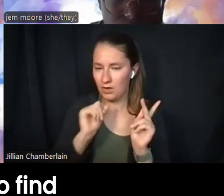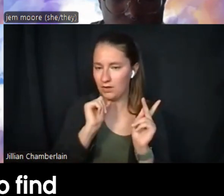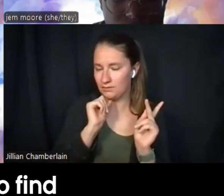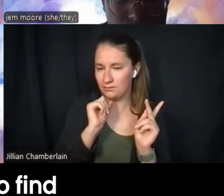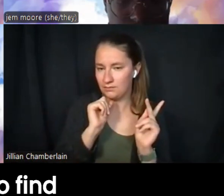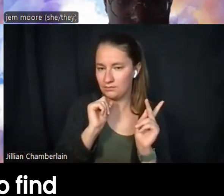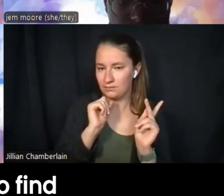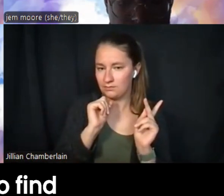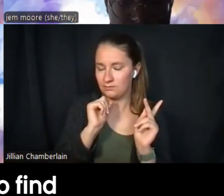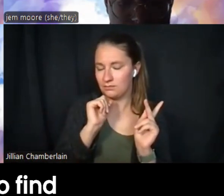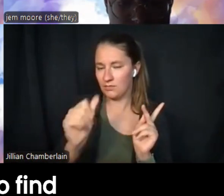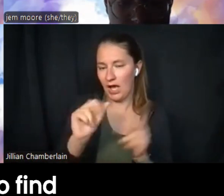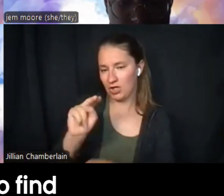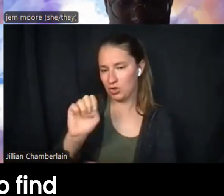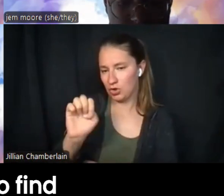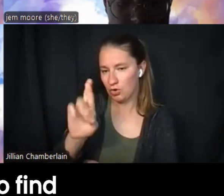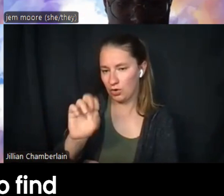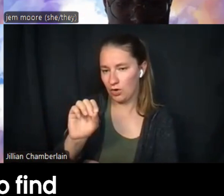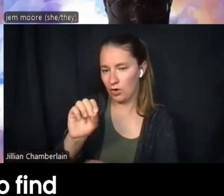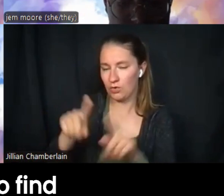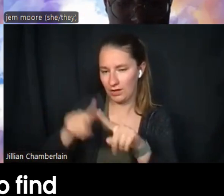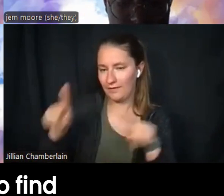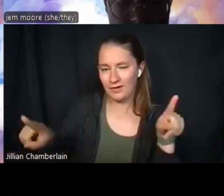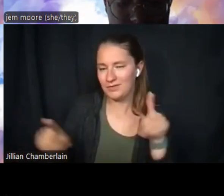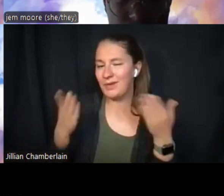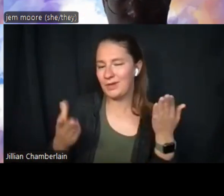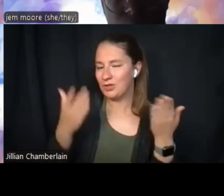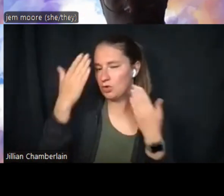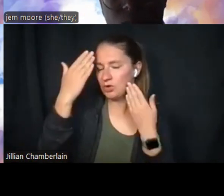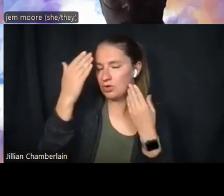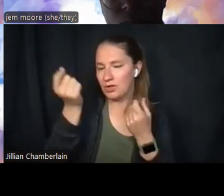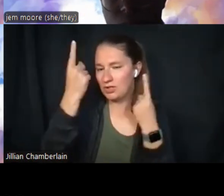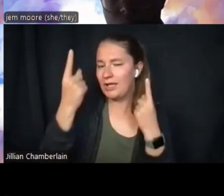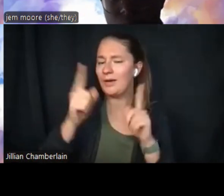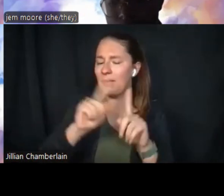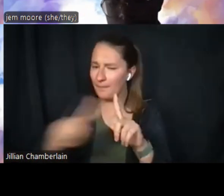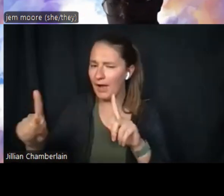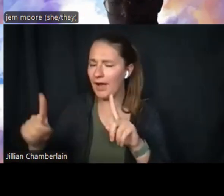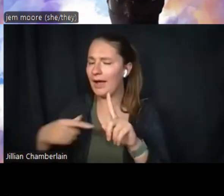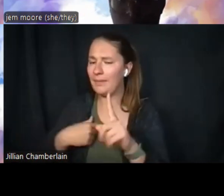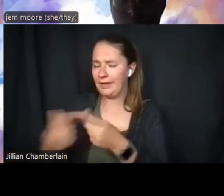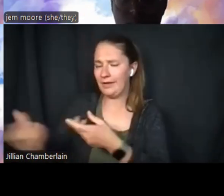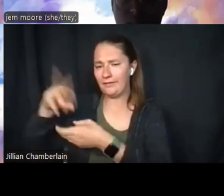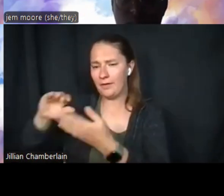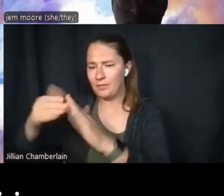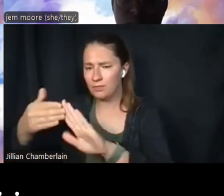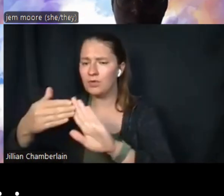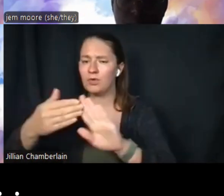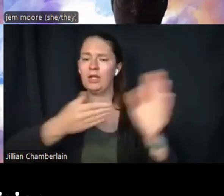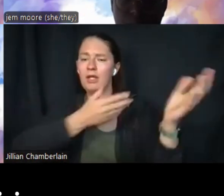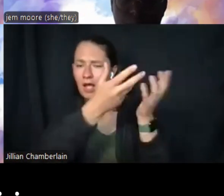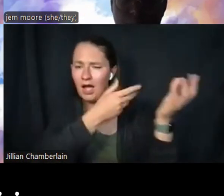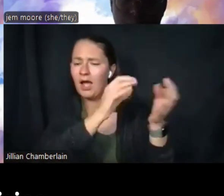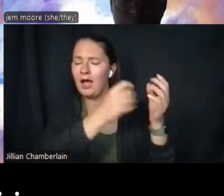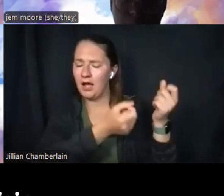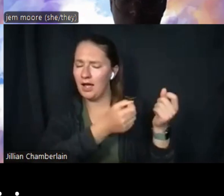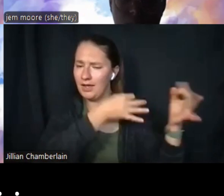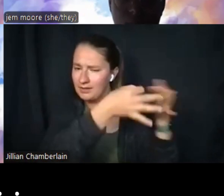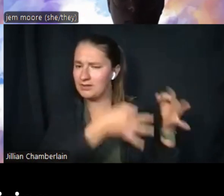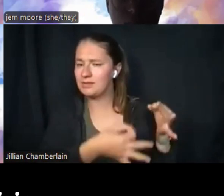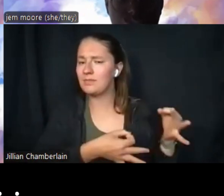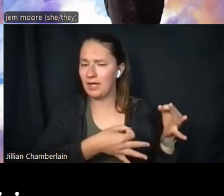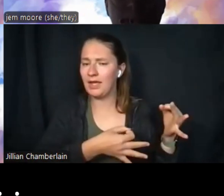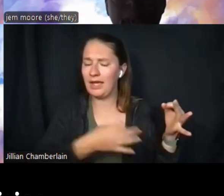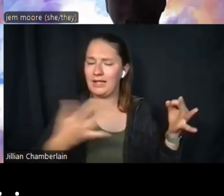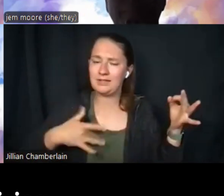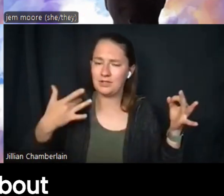not understand, but being able to try to find ways to explain that to them. Um, and for me too, I mean, pride